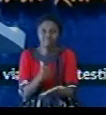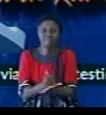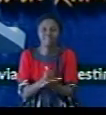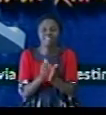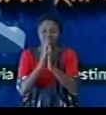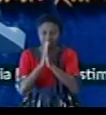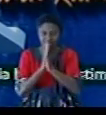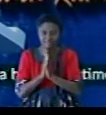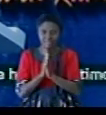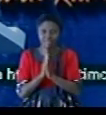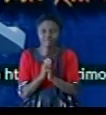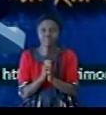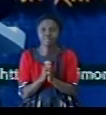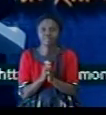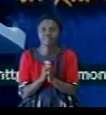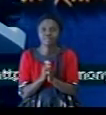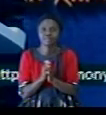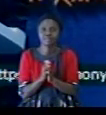Amen.